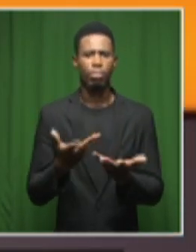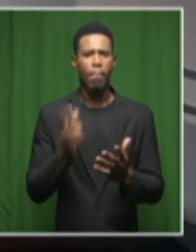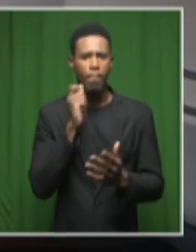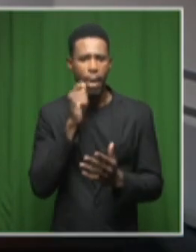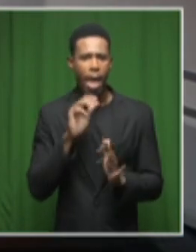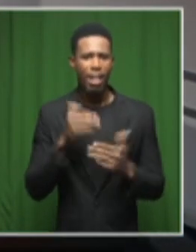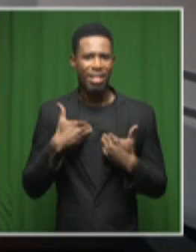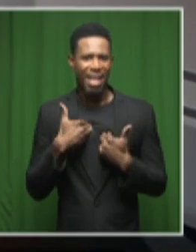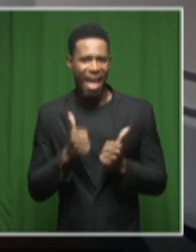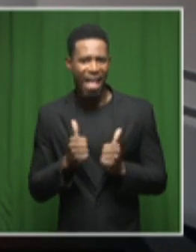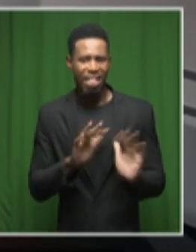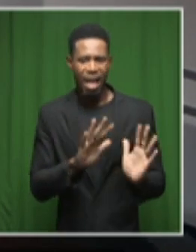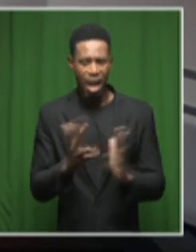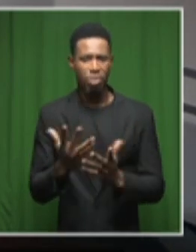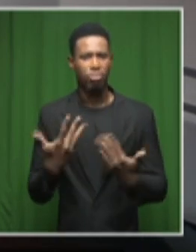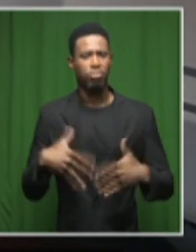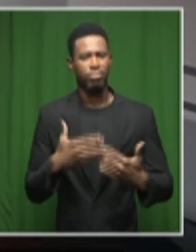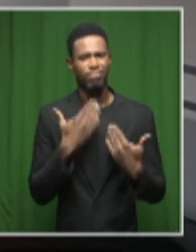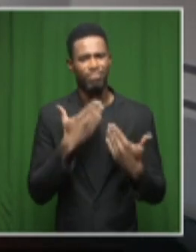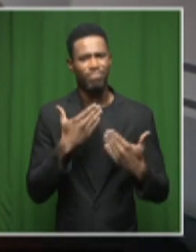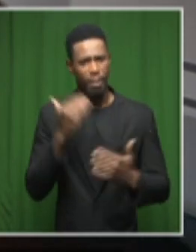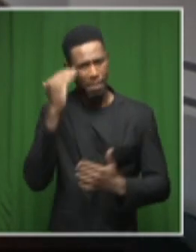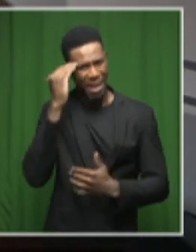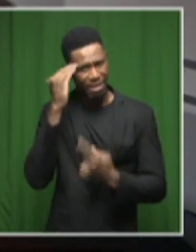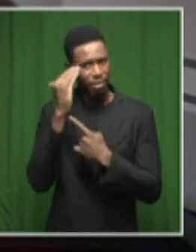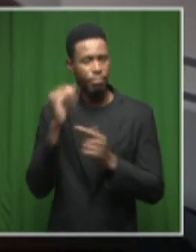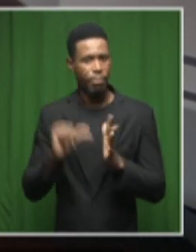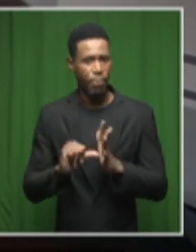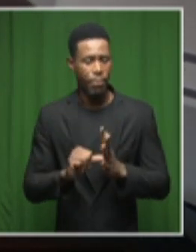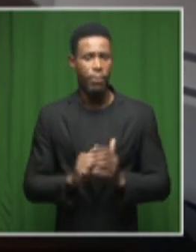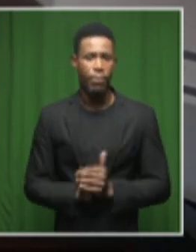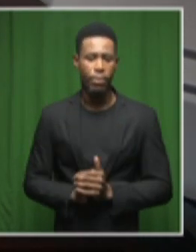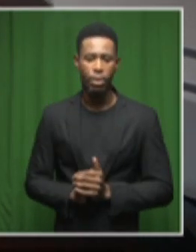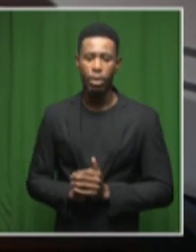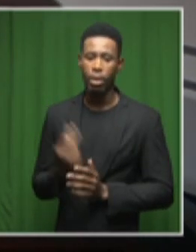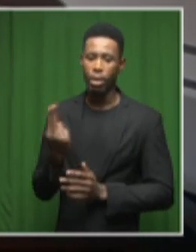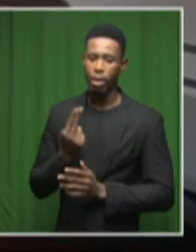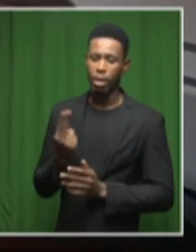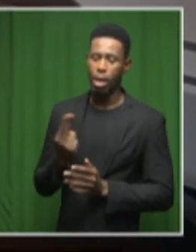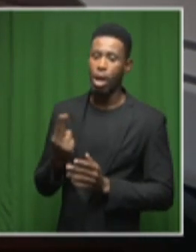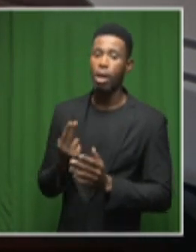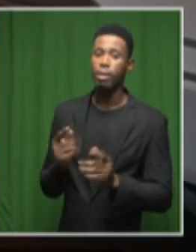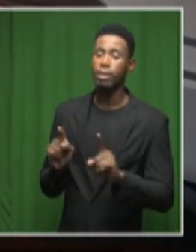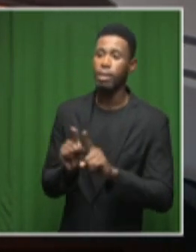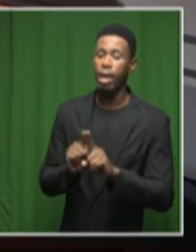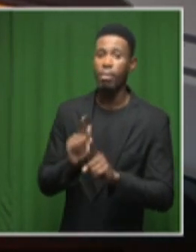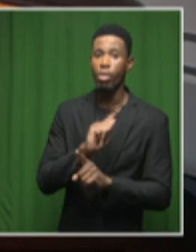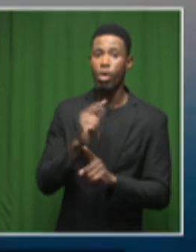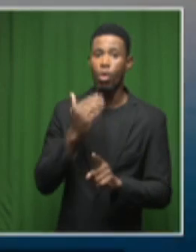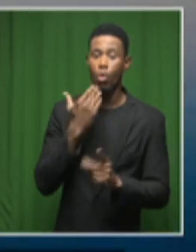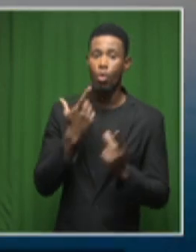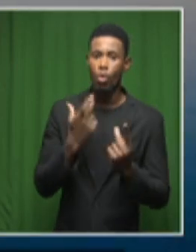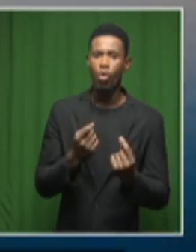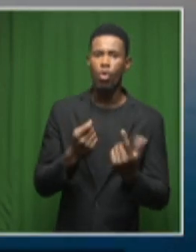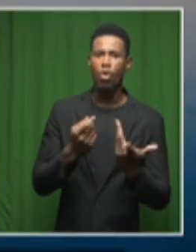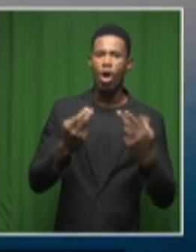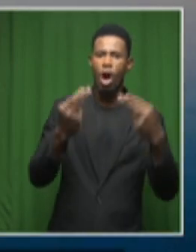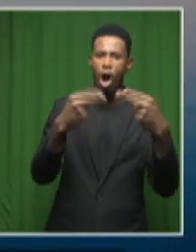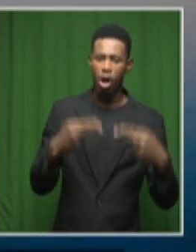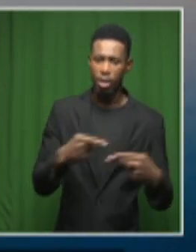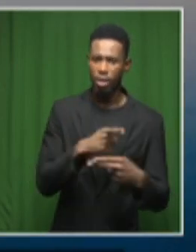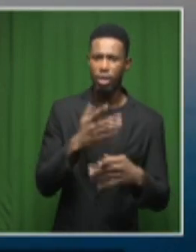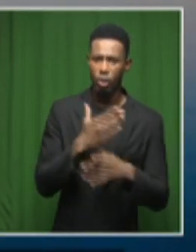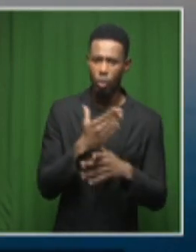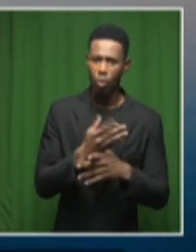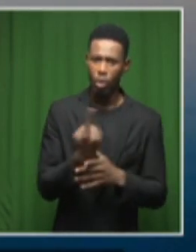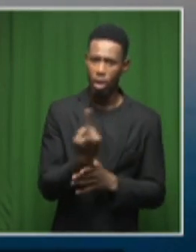And over and above that, if I may add, you find that a lot of artists, because remember, as artists, they work alone. You might produce